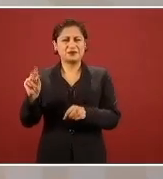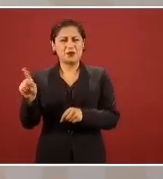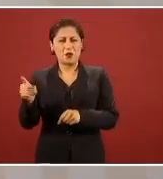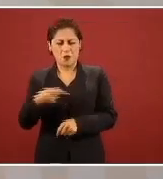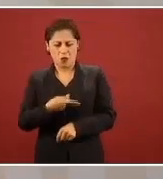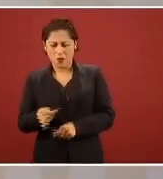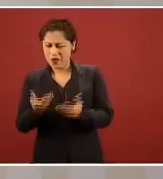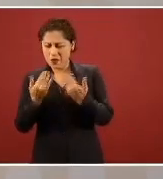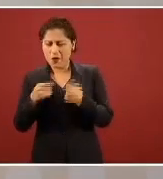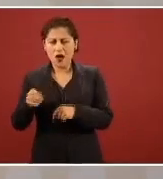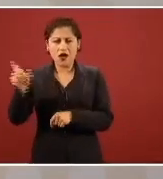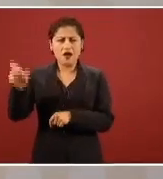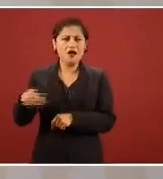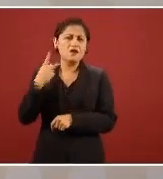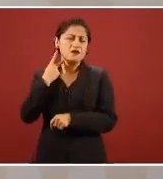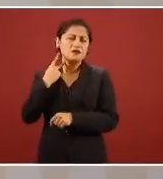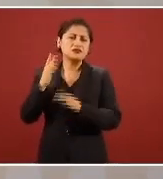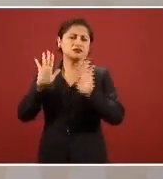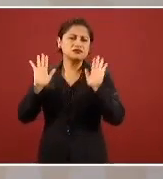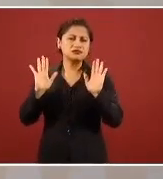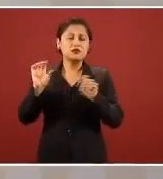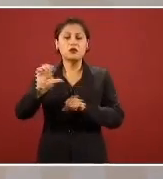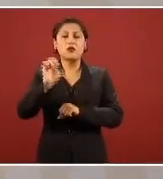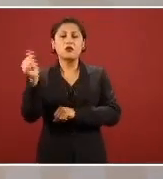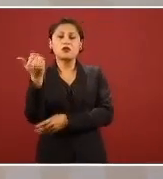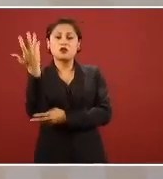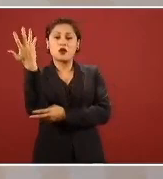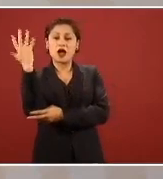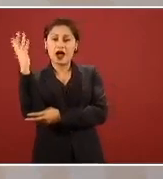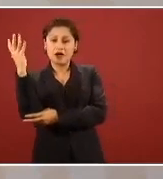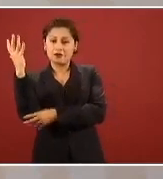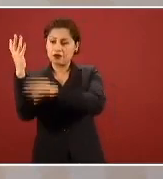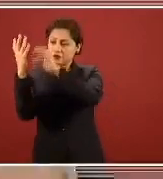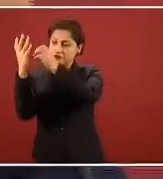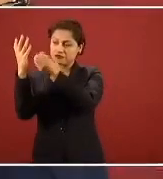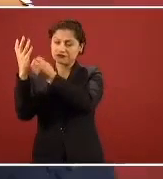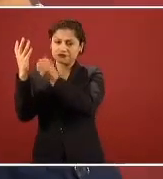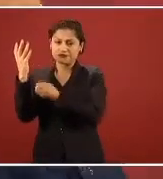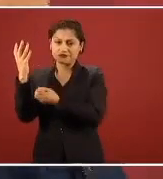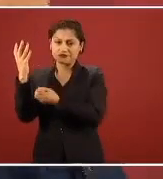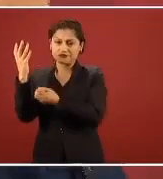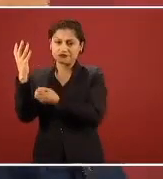La moral es un árbol que da moras y que sirve para...